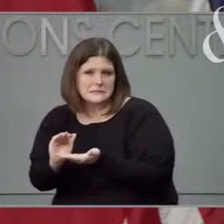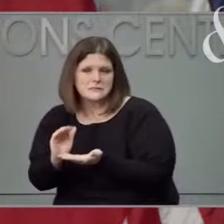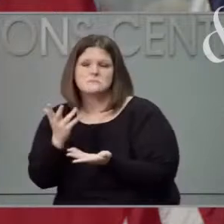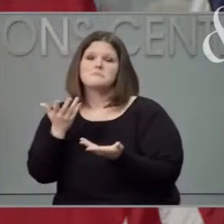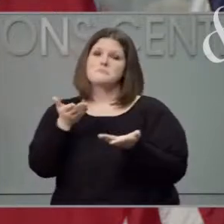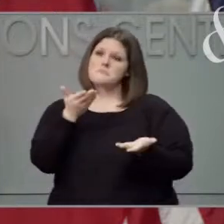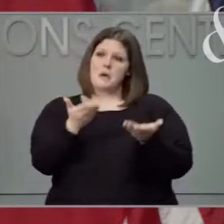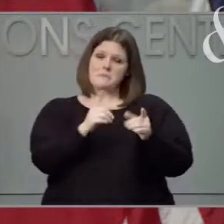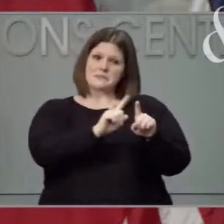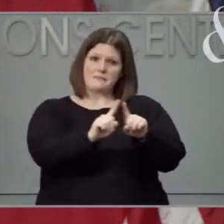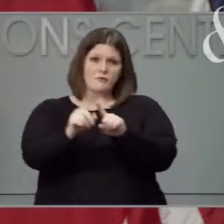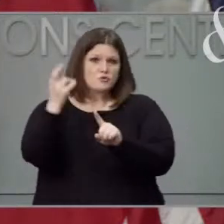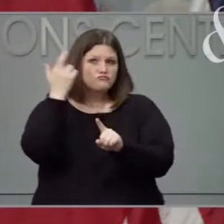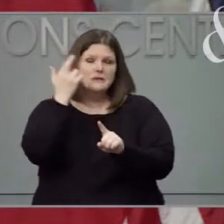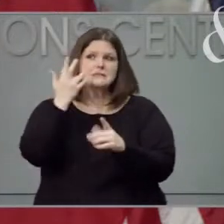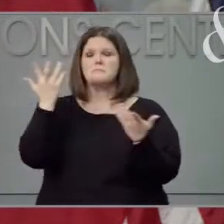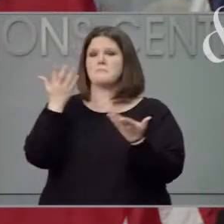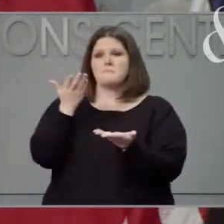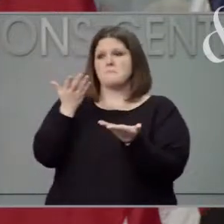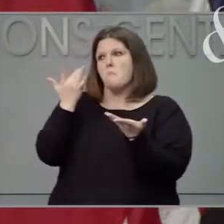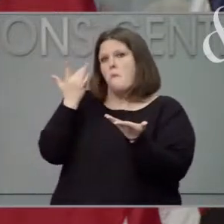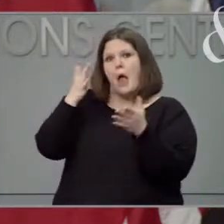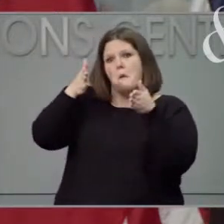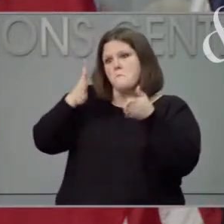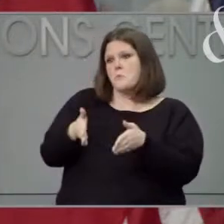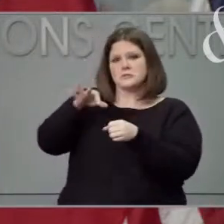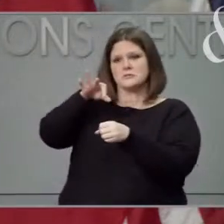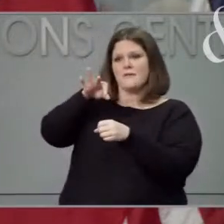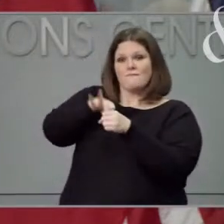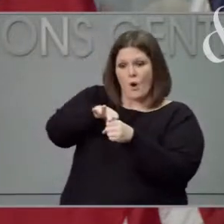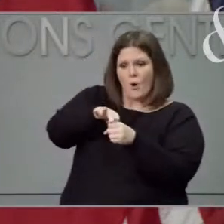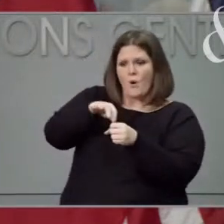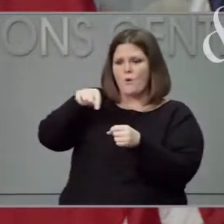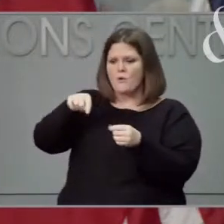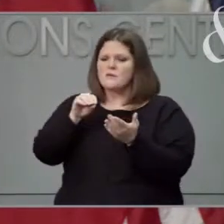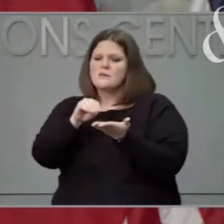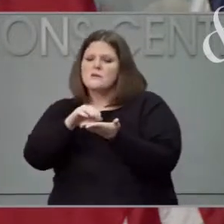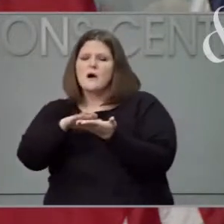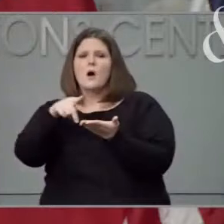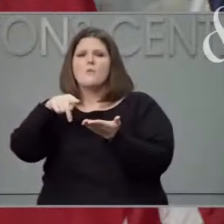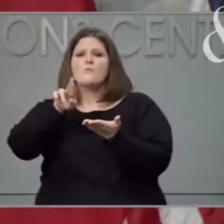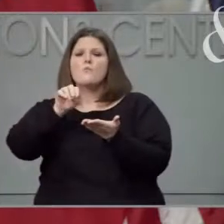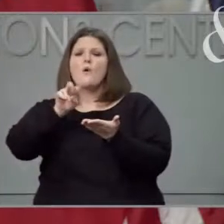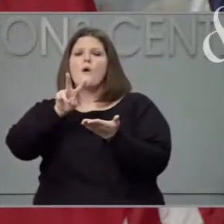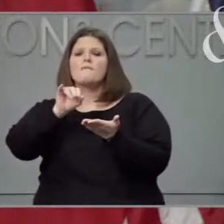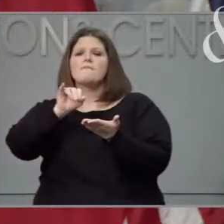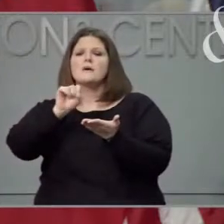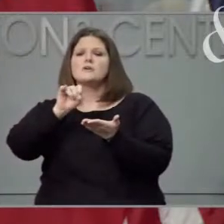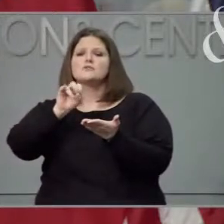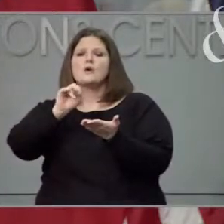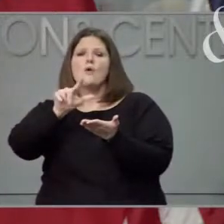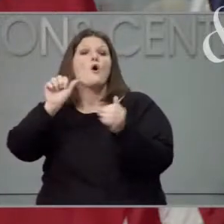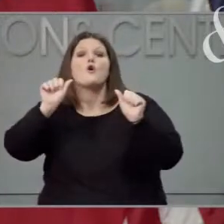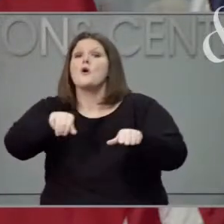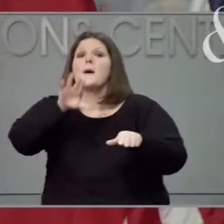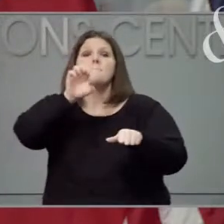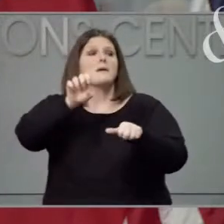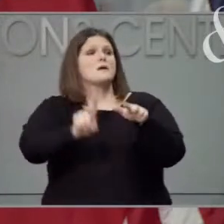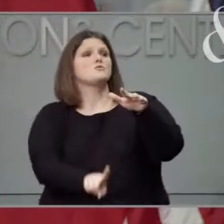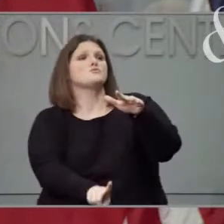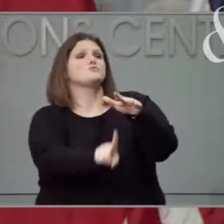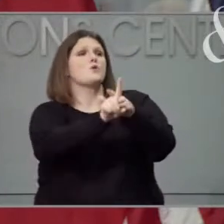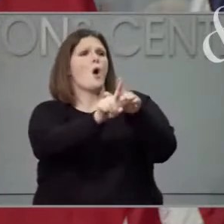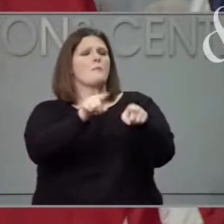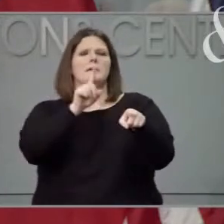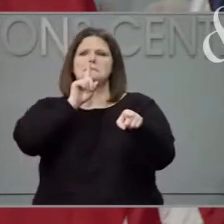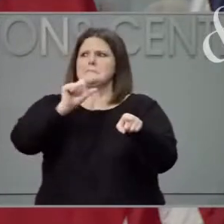could impact why someone would vote a provisional ballot. Sometimes it's as simple as they went to the precinct other